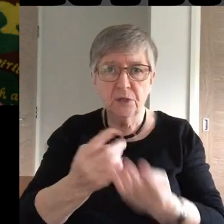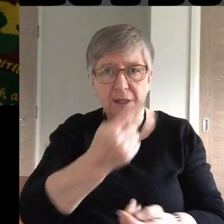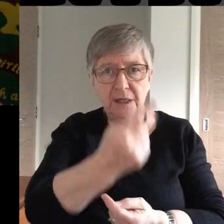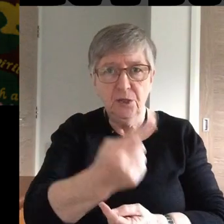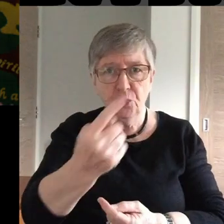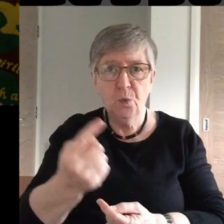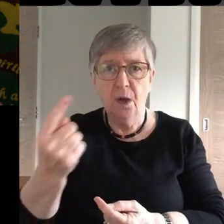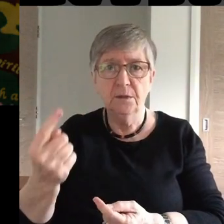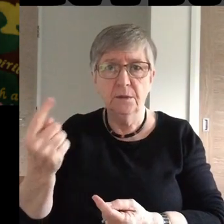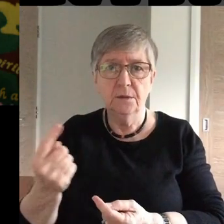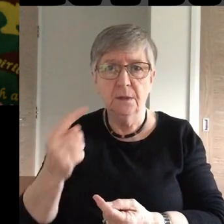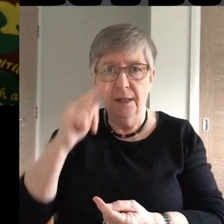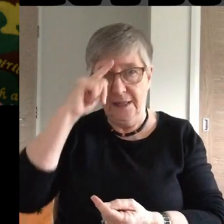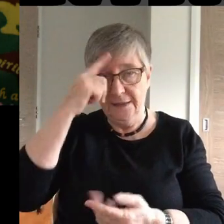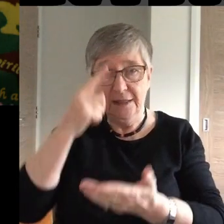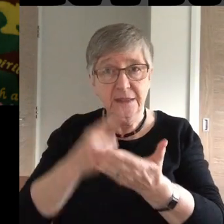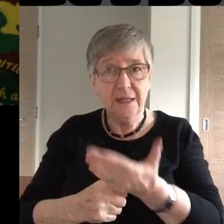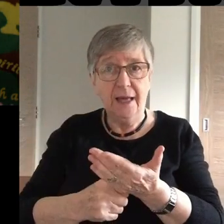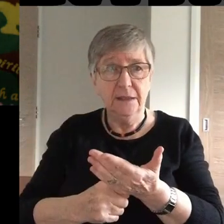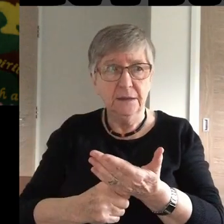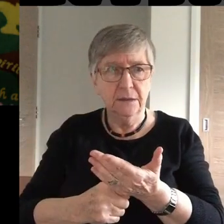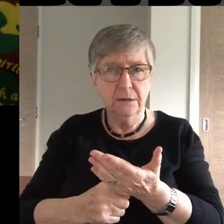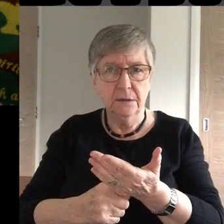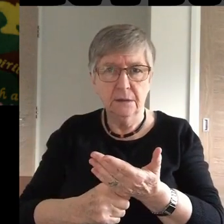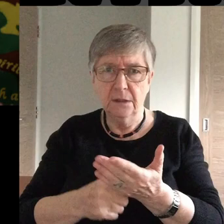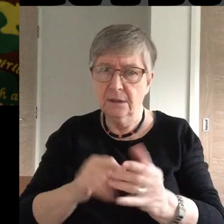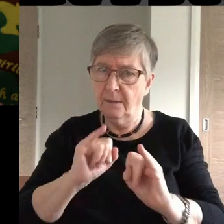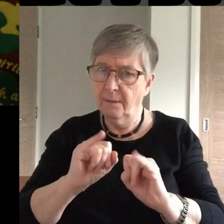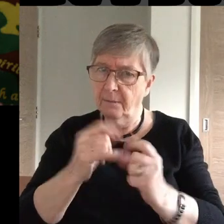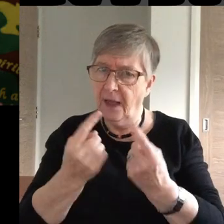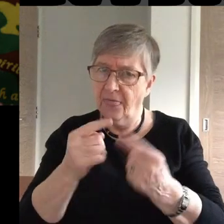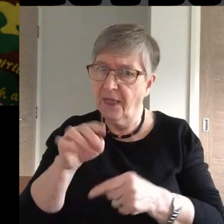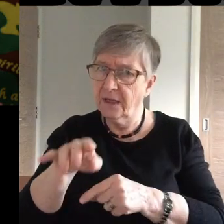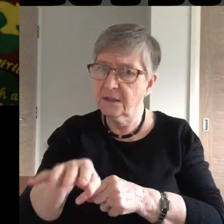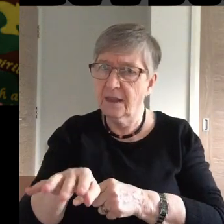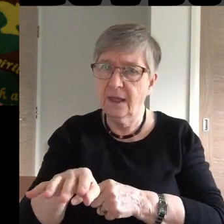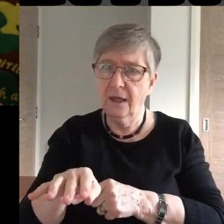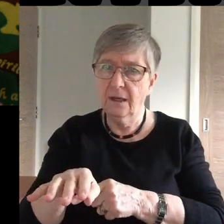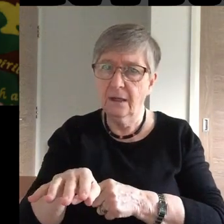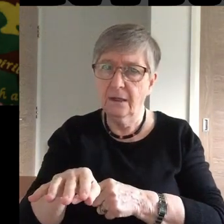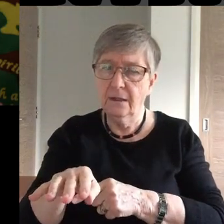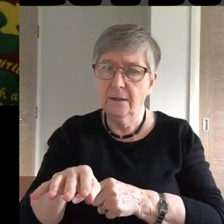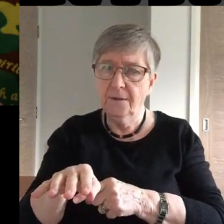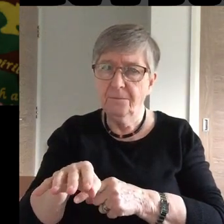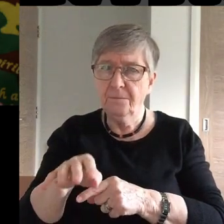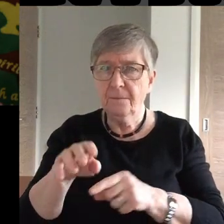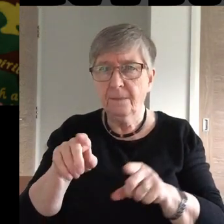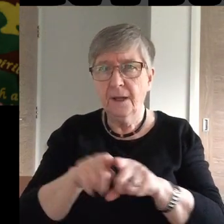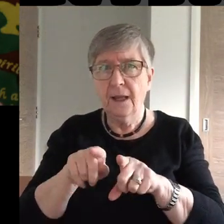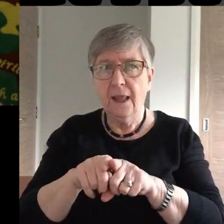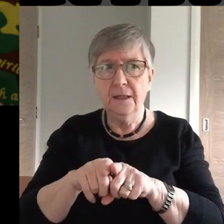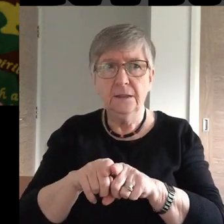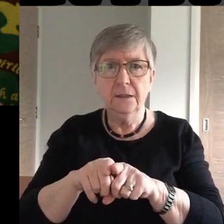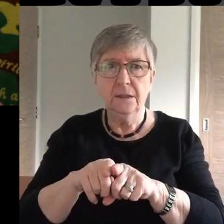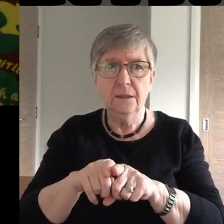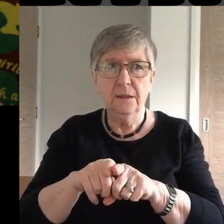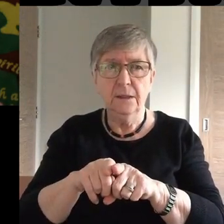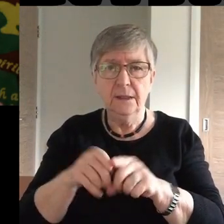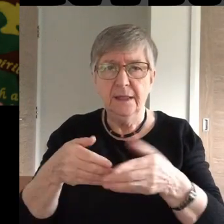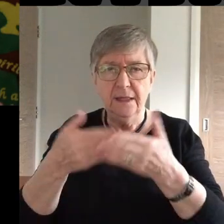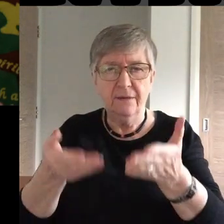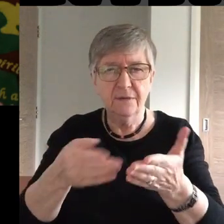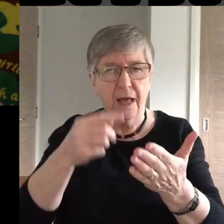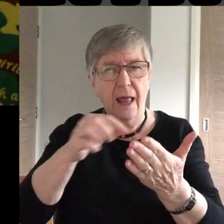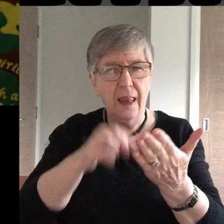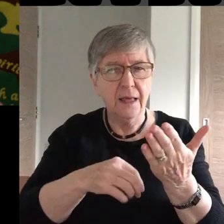every one of you and decide if you have these qualities. And he frames them as a sort of rhetorical